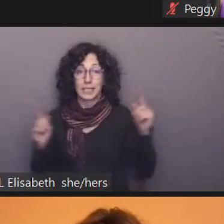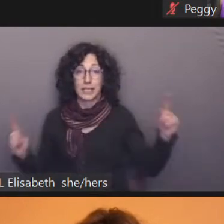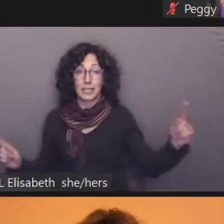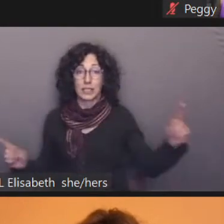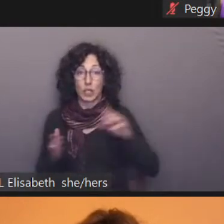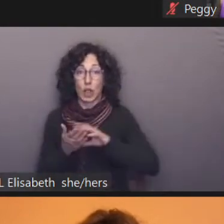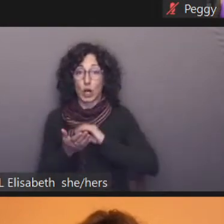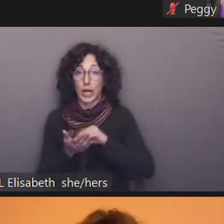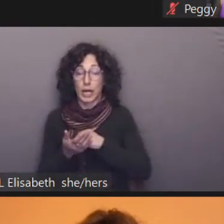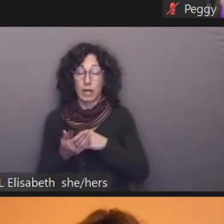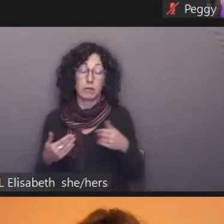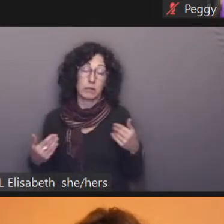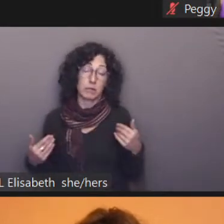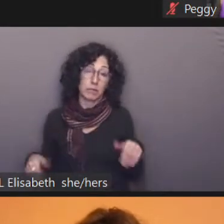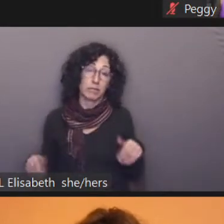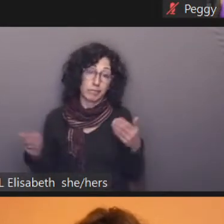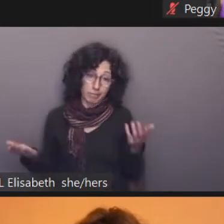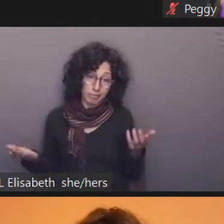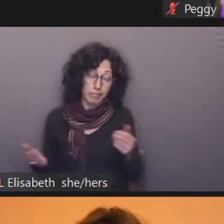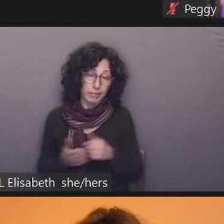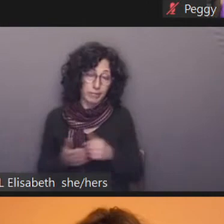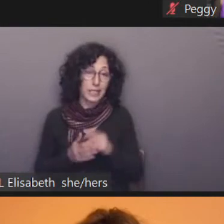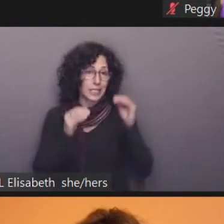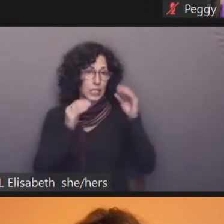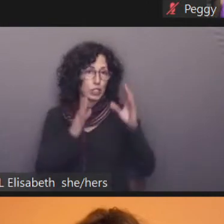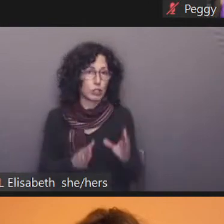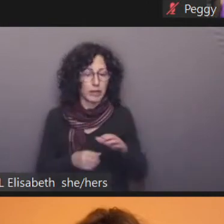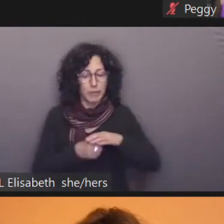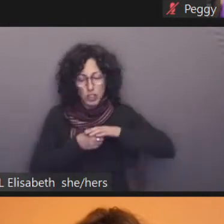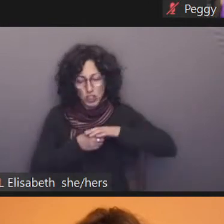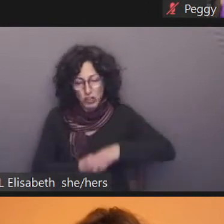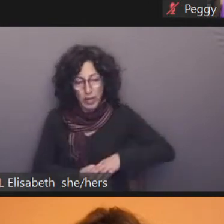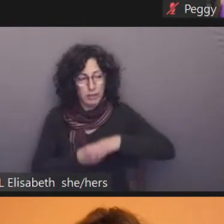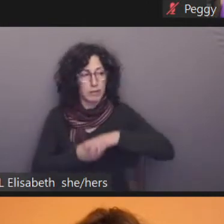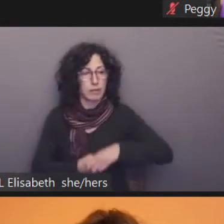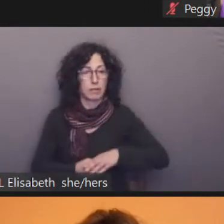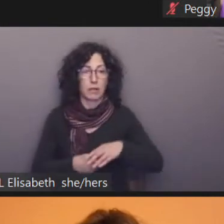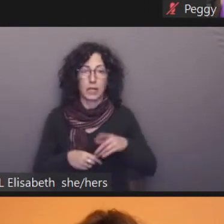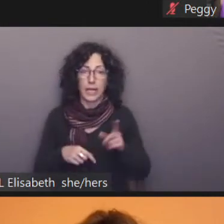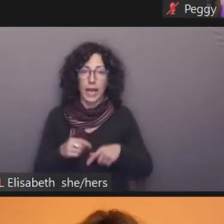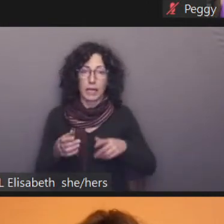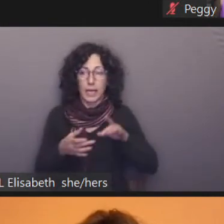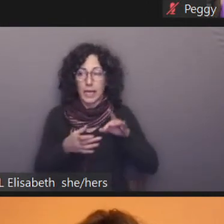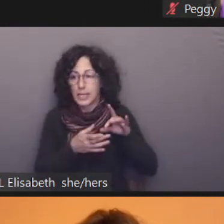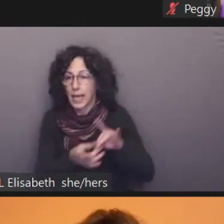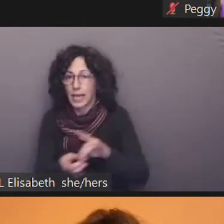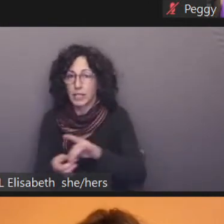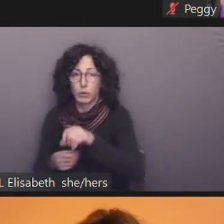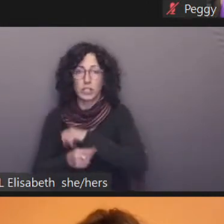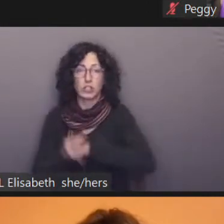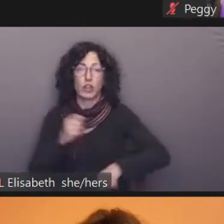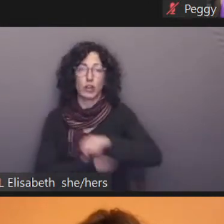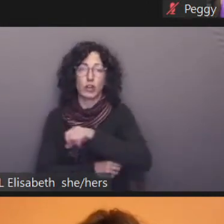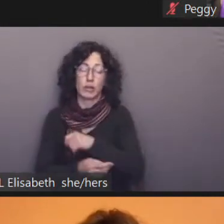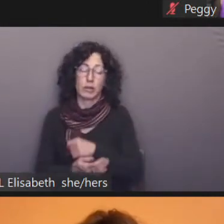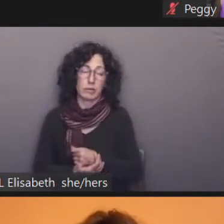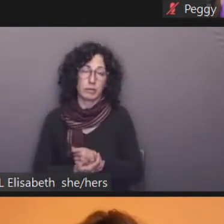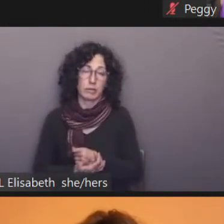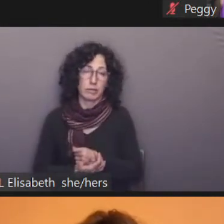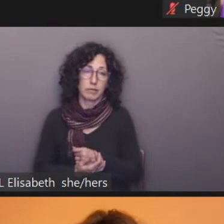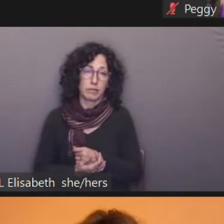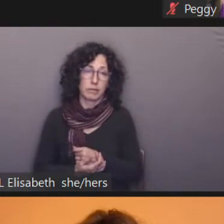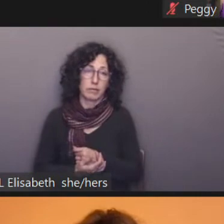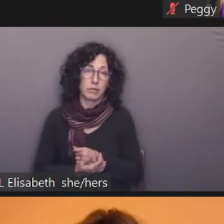and stretched. They've not been able to engage with others in activity. So being able to have this